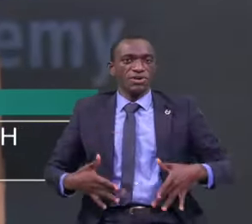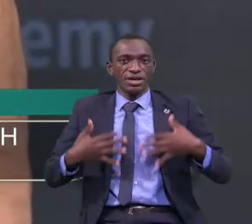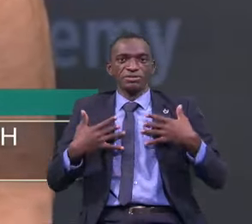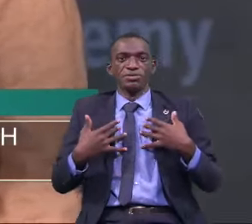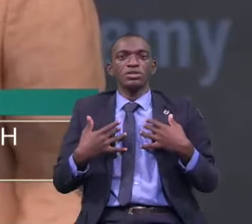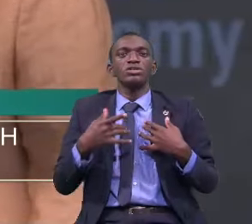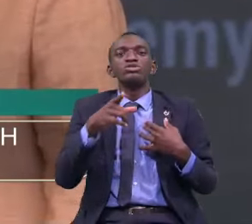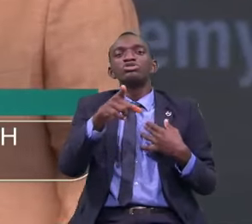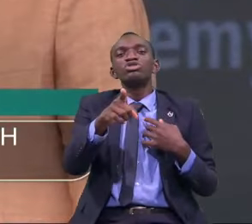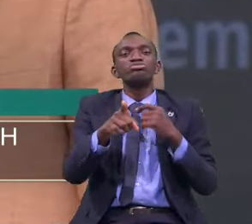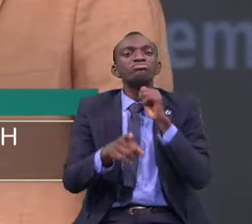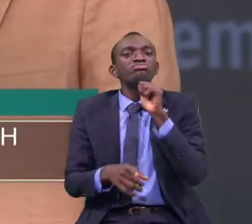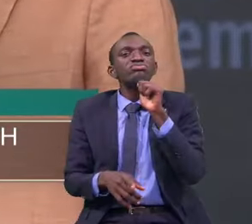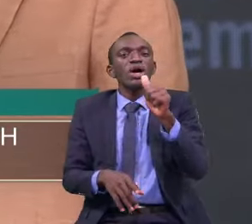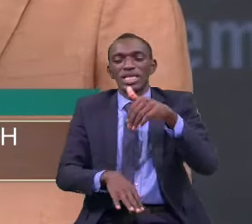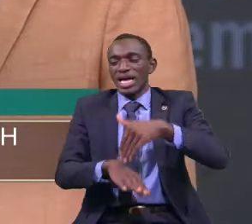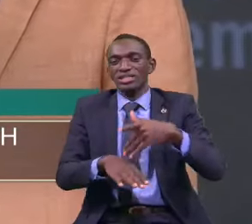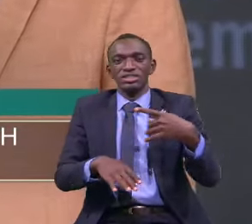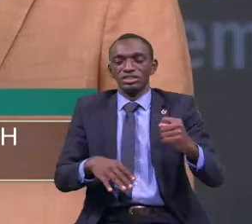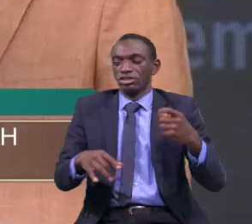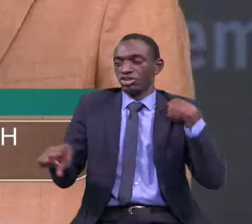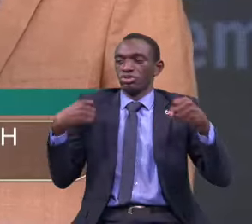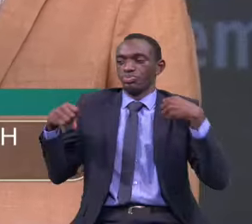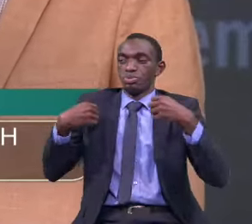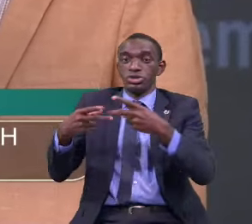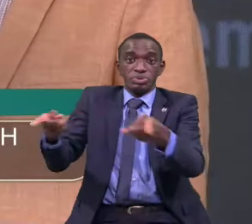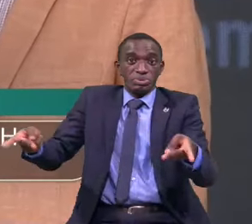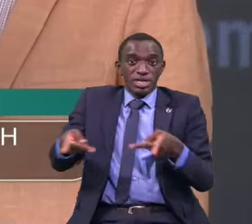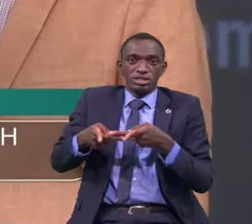You're not at the stadium as a spectator.